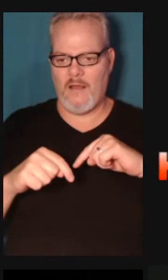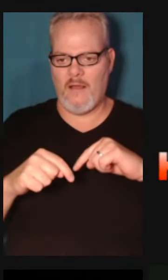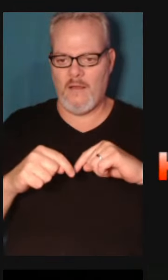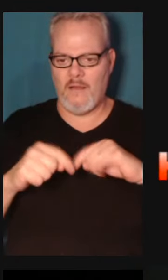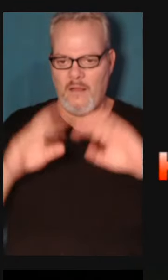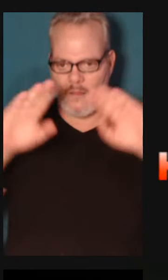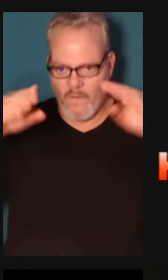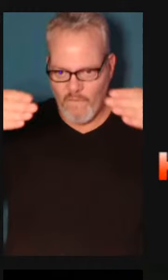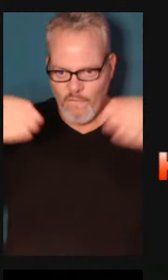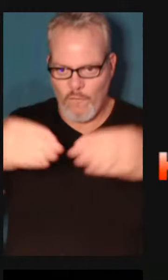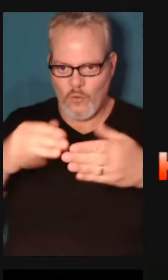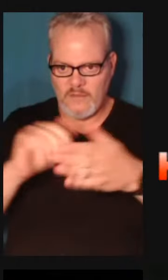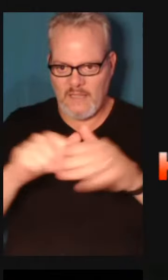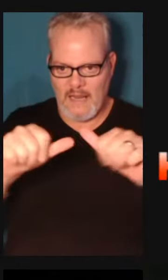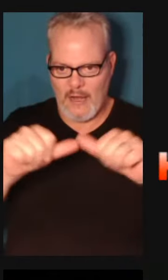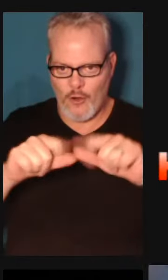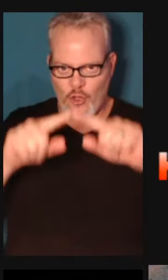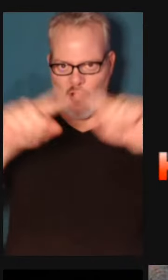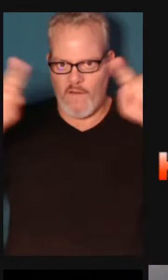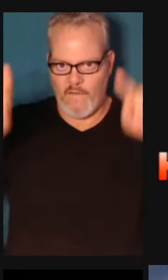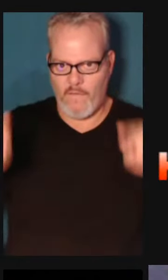this bottom corner.